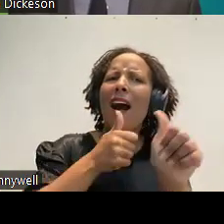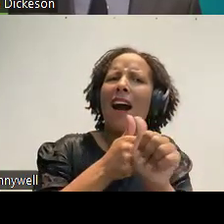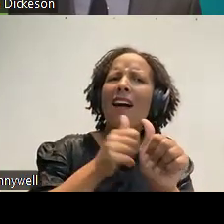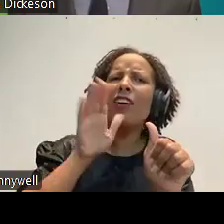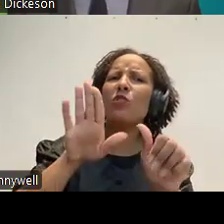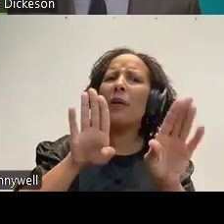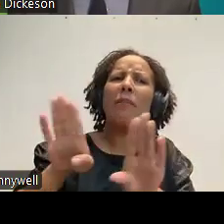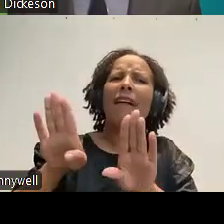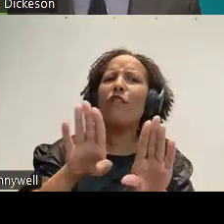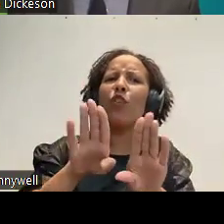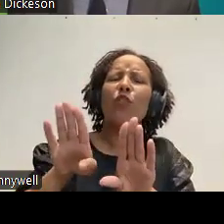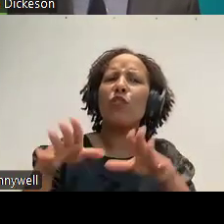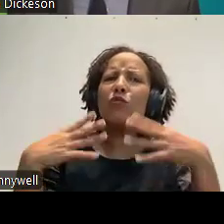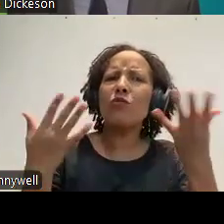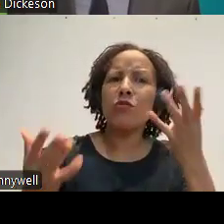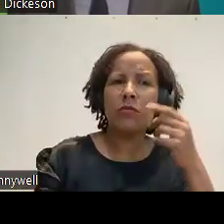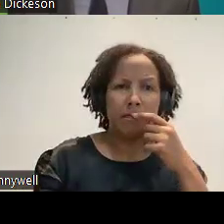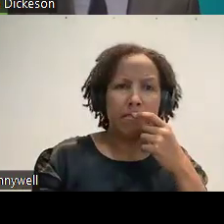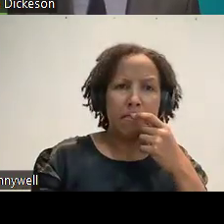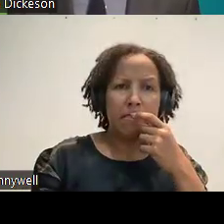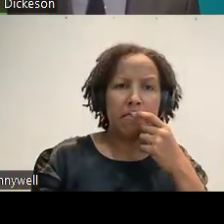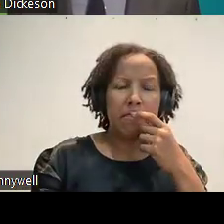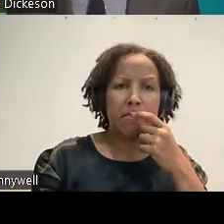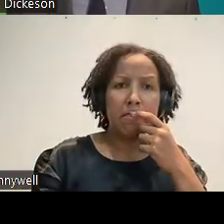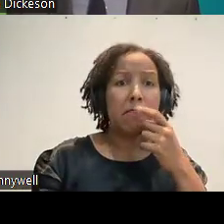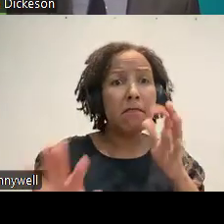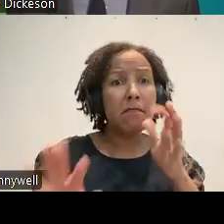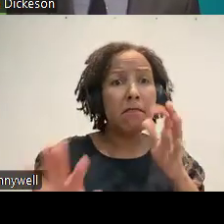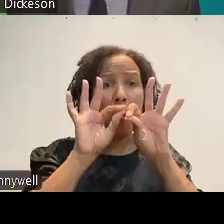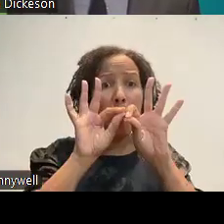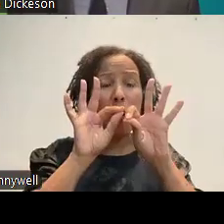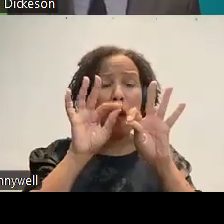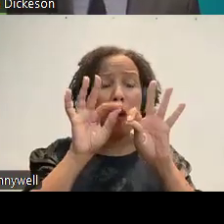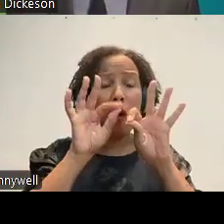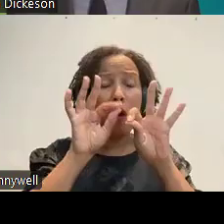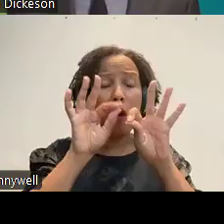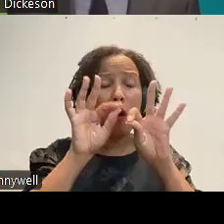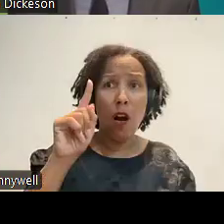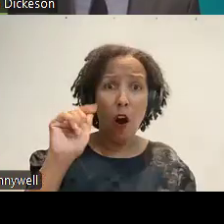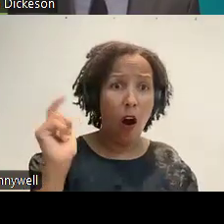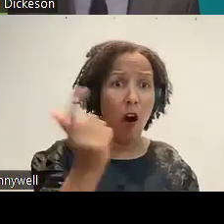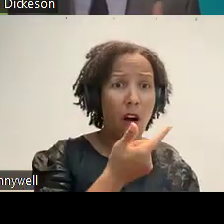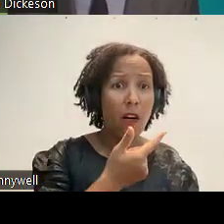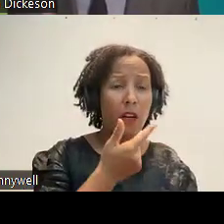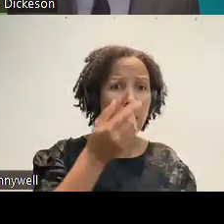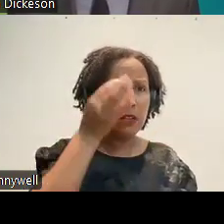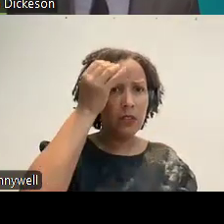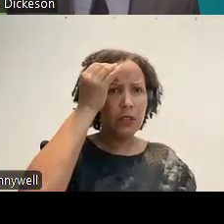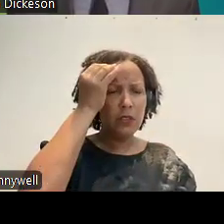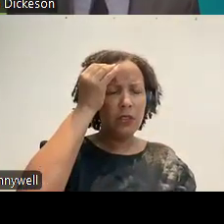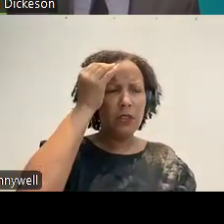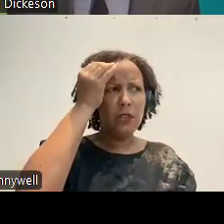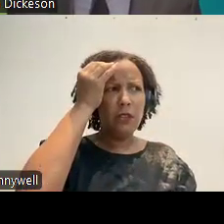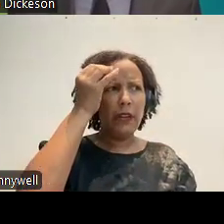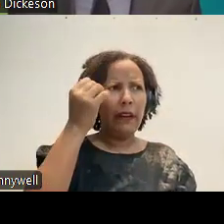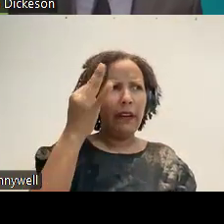that's really important for all of us to stop and acknowledge that if we don't ask the person what's been going on and we don't do these